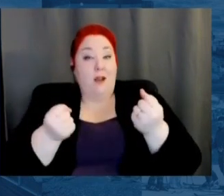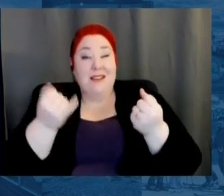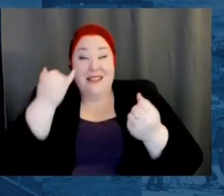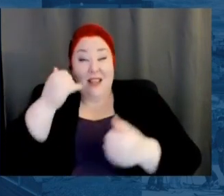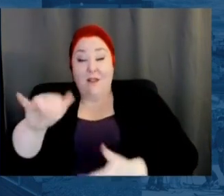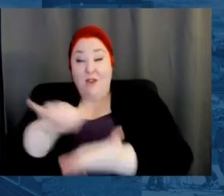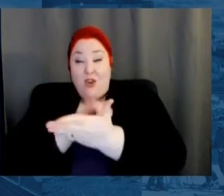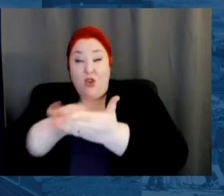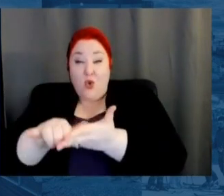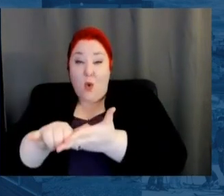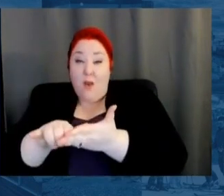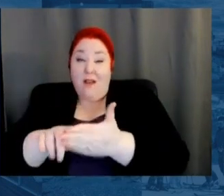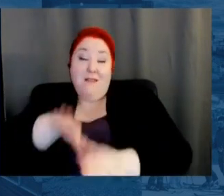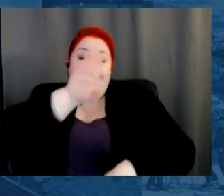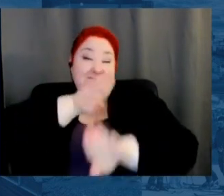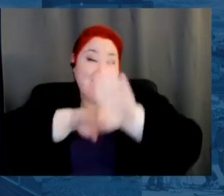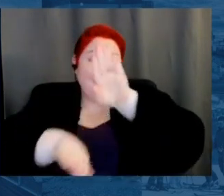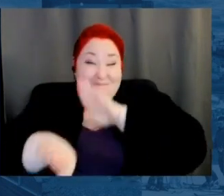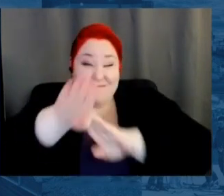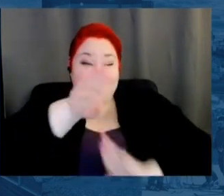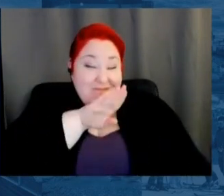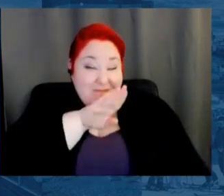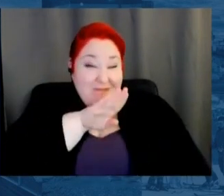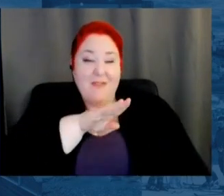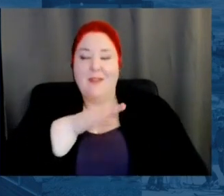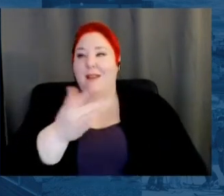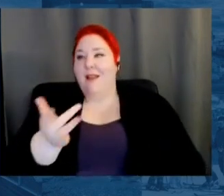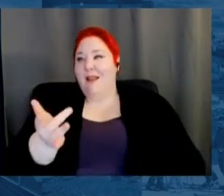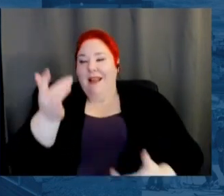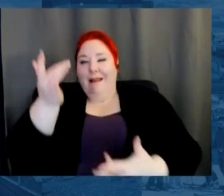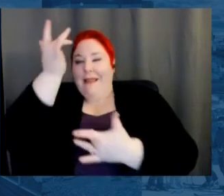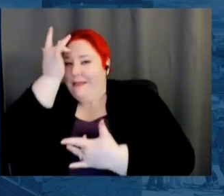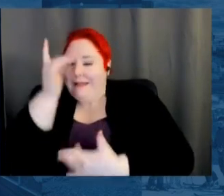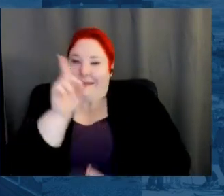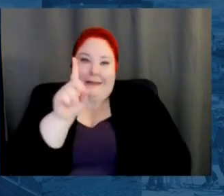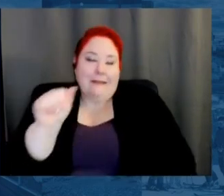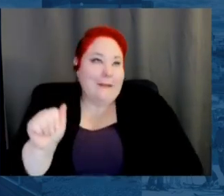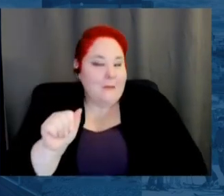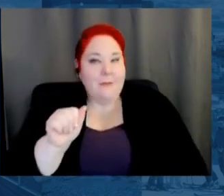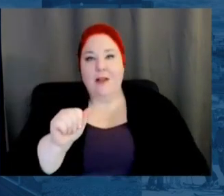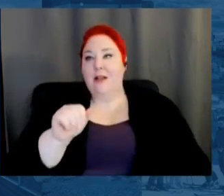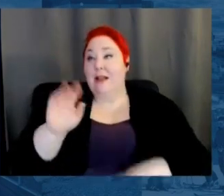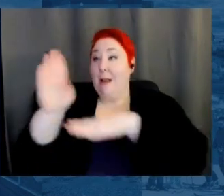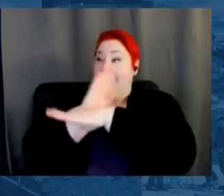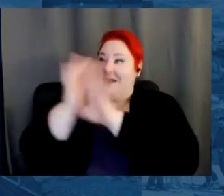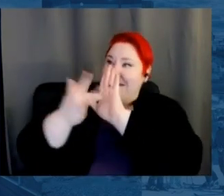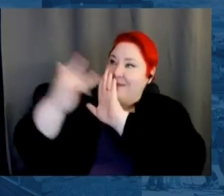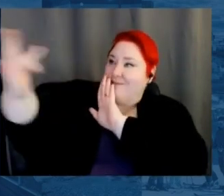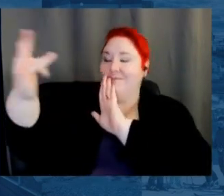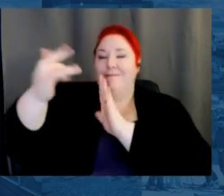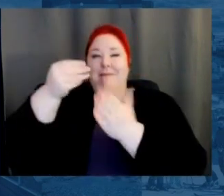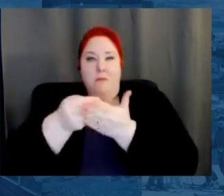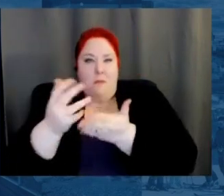they get knocked down by illness, disability, unfair business practices, low wages. They need to know that